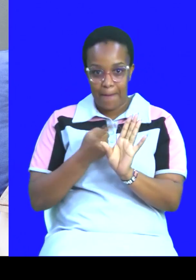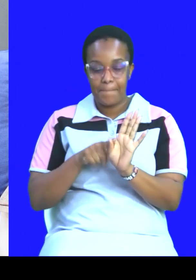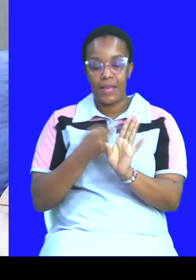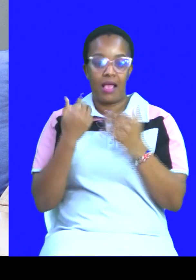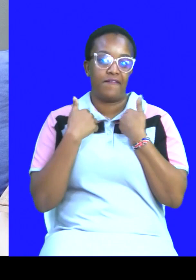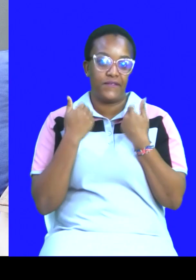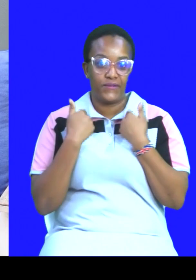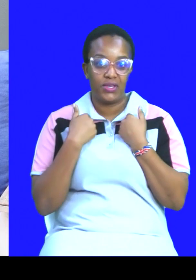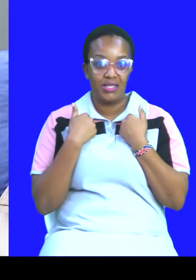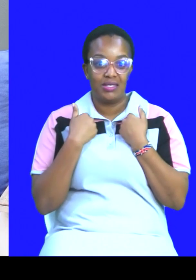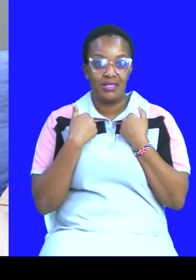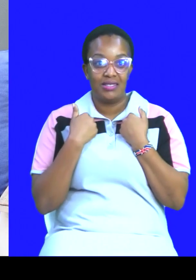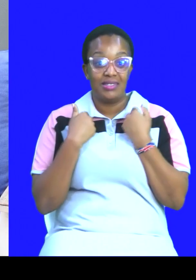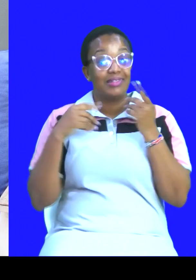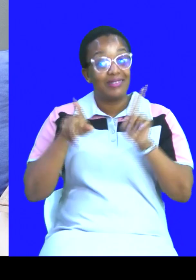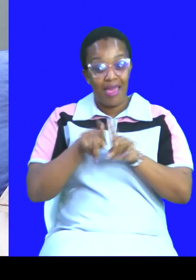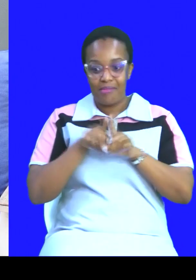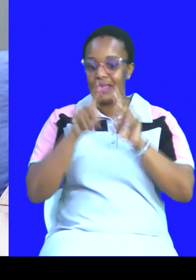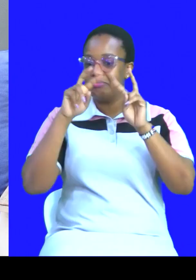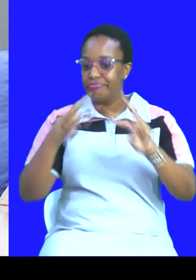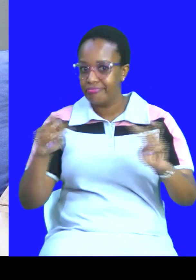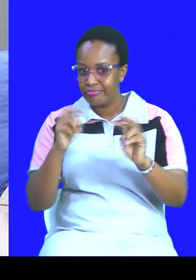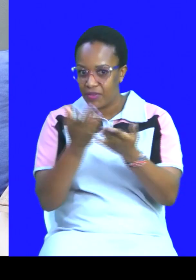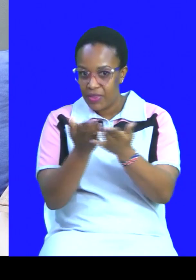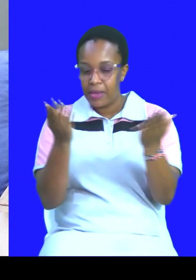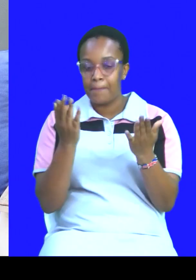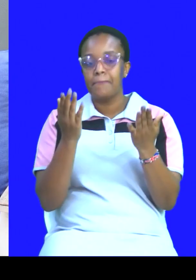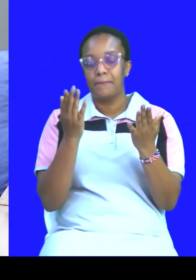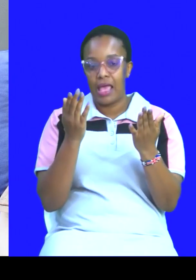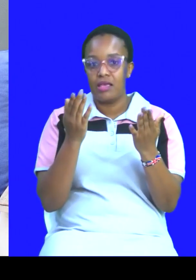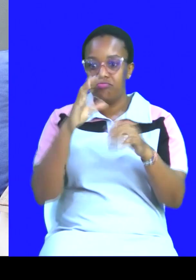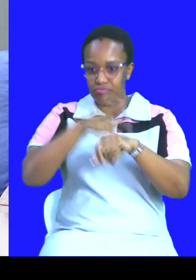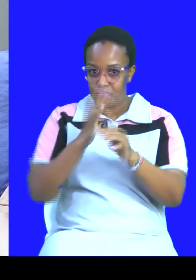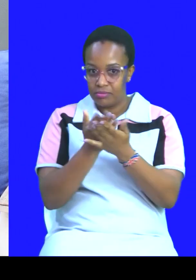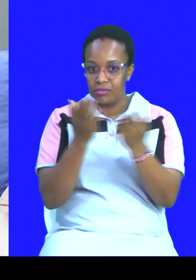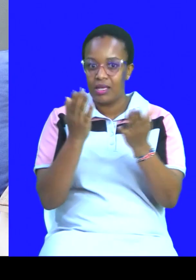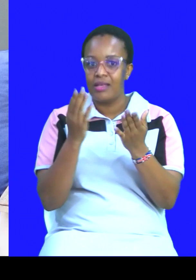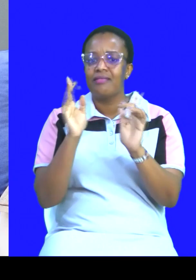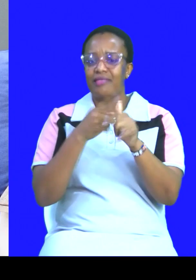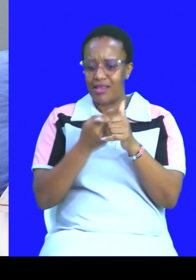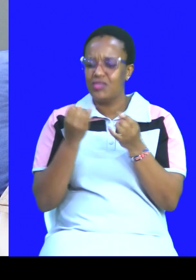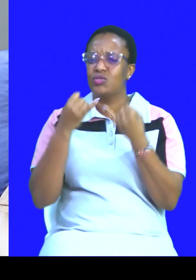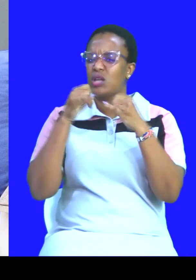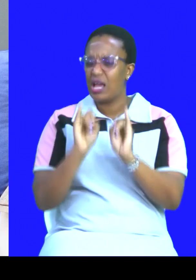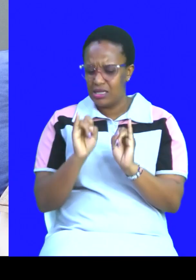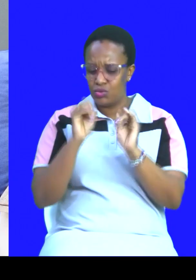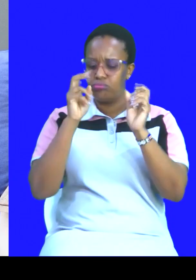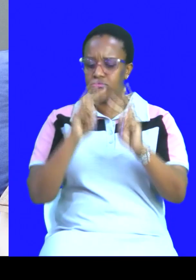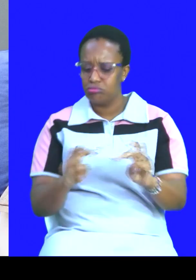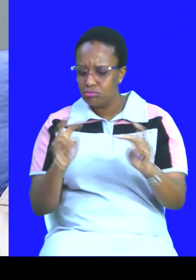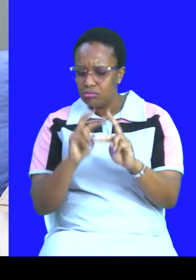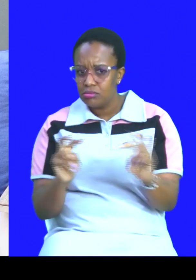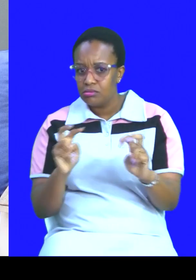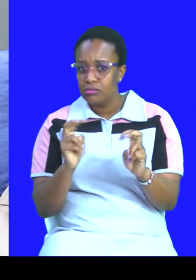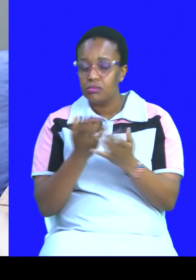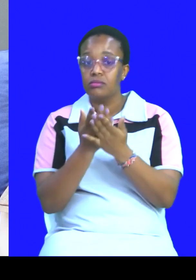I try to look for them, locate where they are, and then try to reach or try to find these